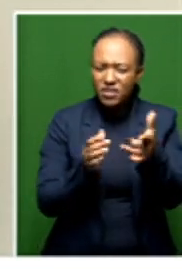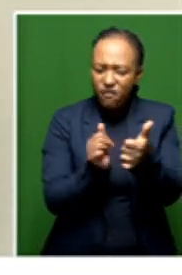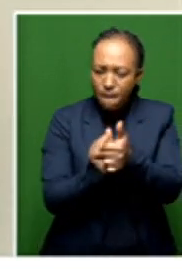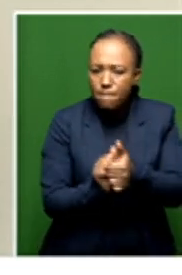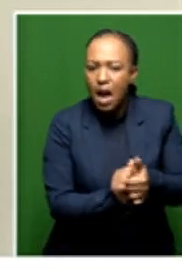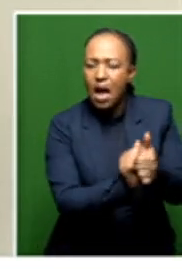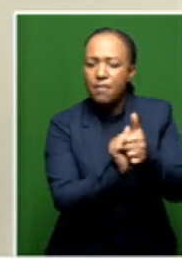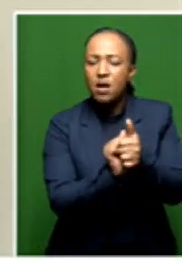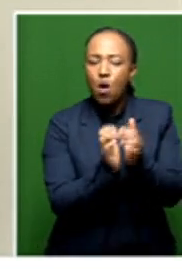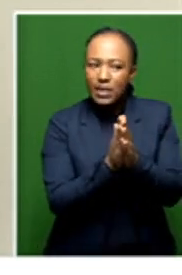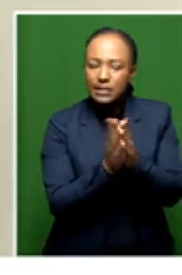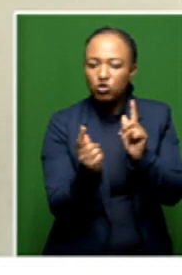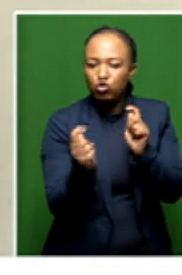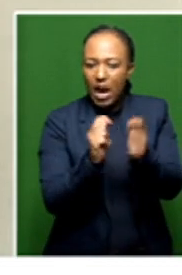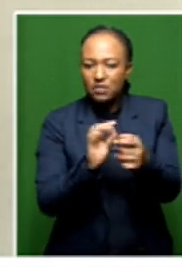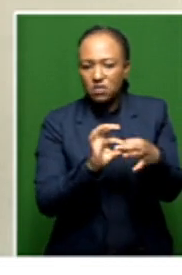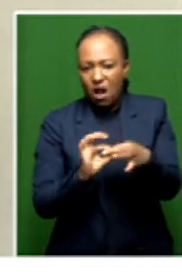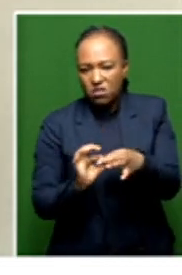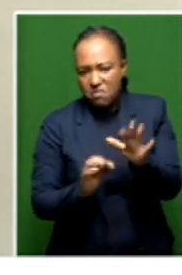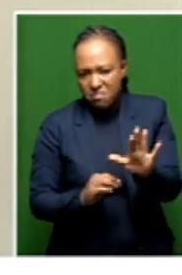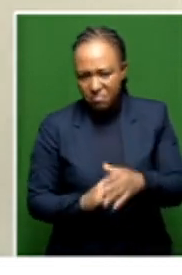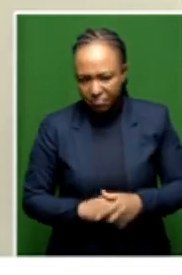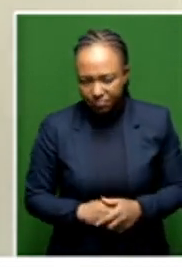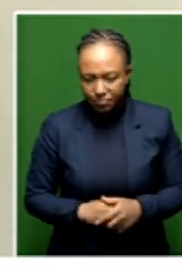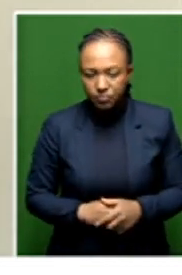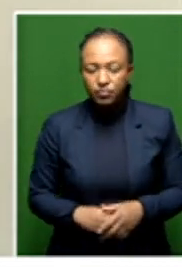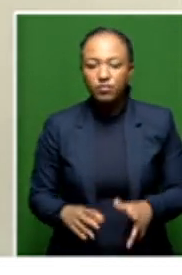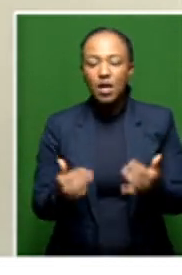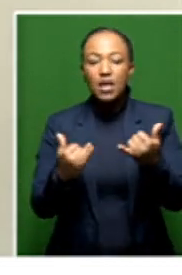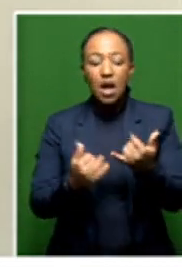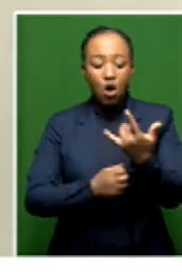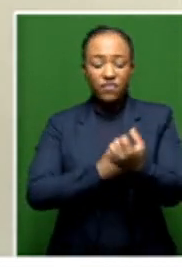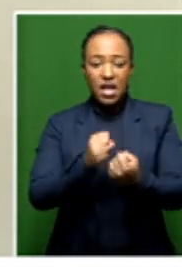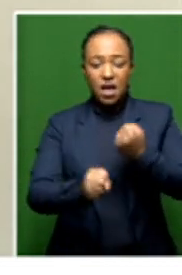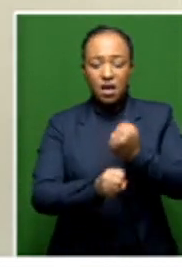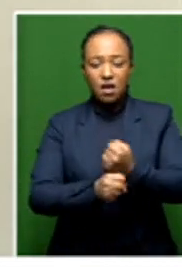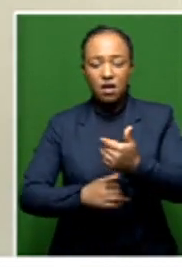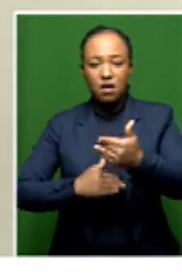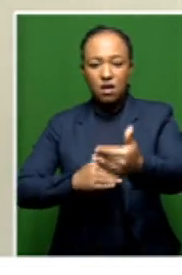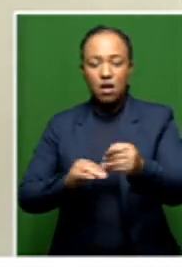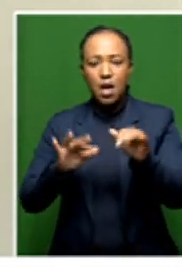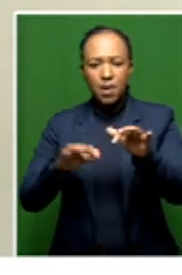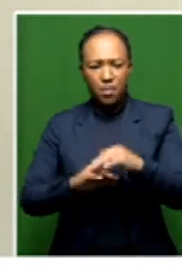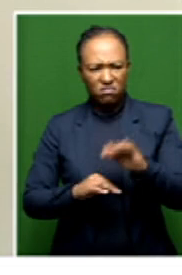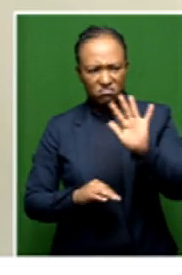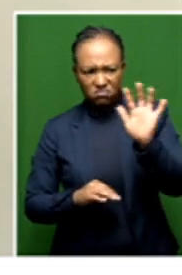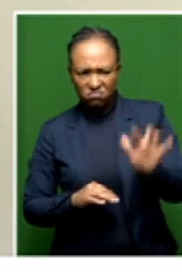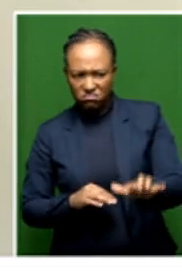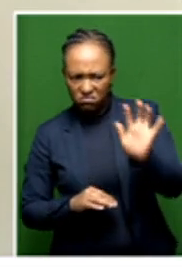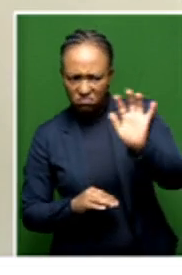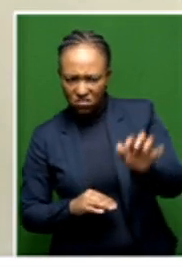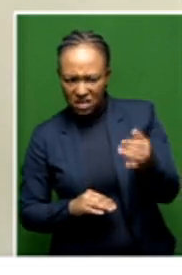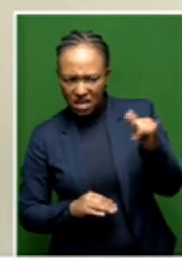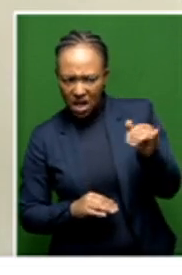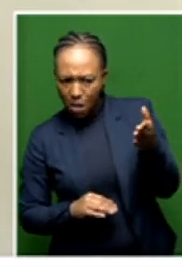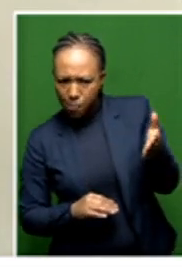call for the reconfiguration. But when we come to this time of the year, always people begin to question, but why are you still in